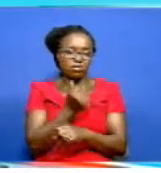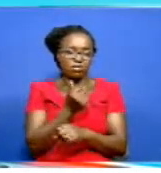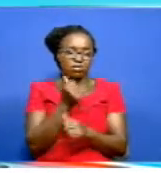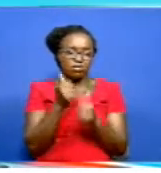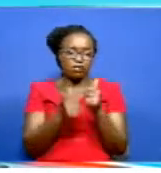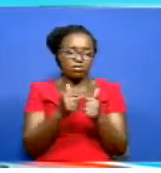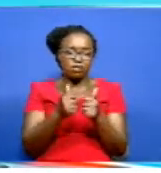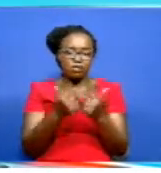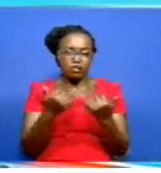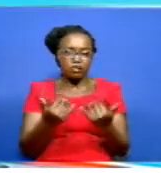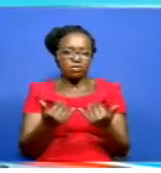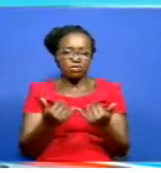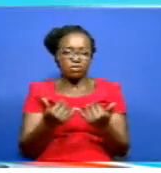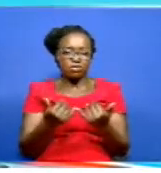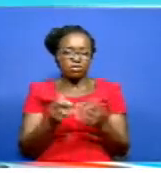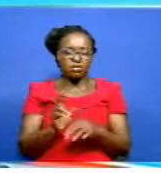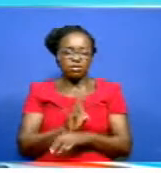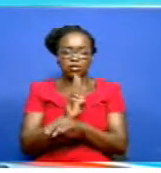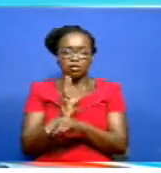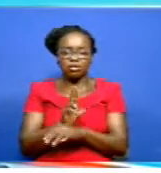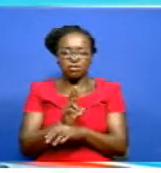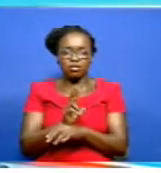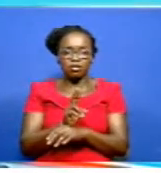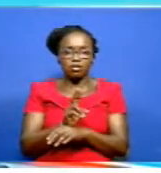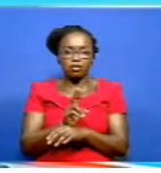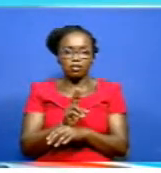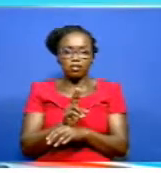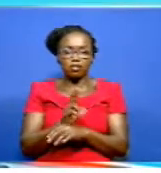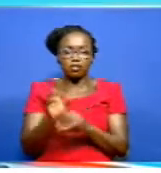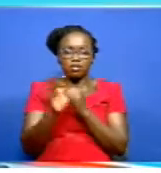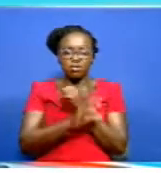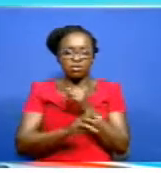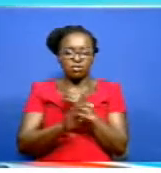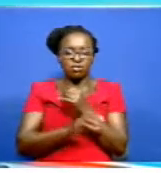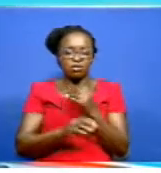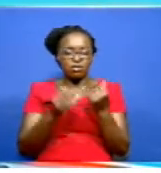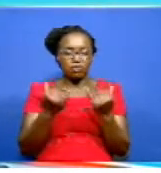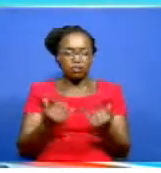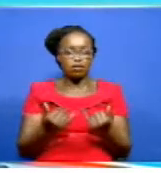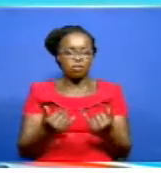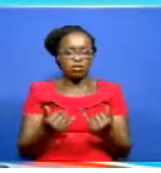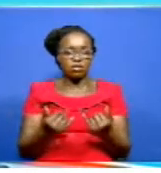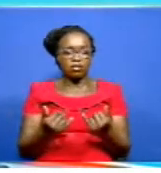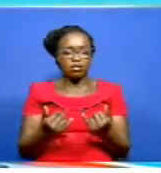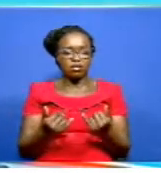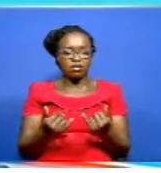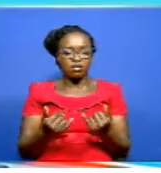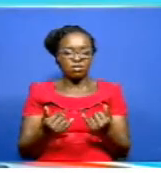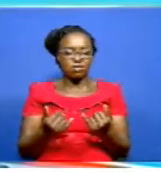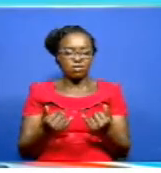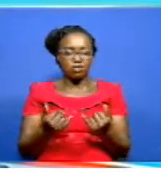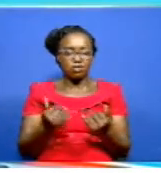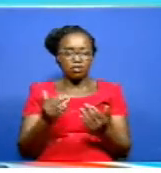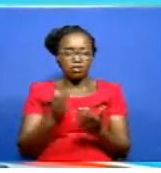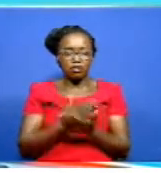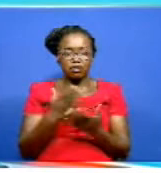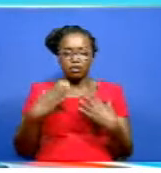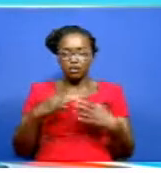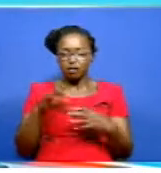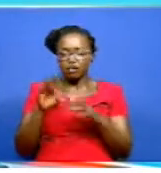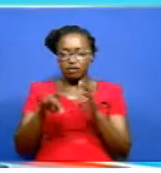is being used in the country currently. And there have been some of